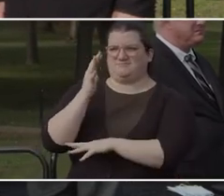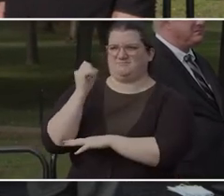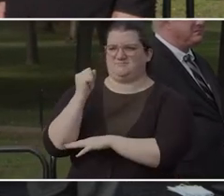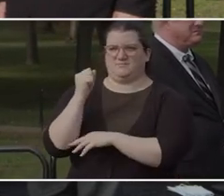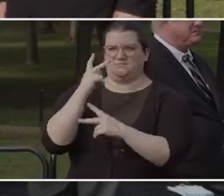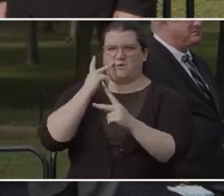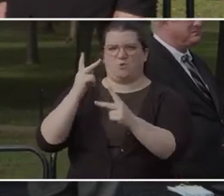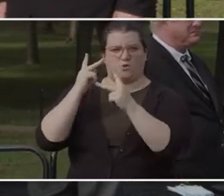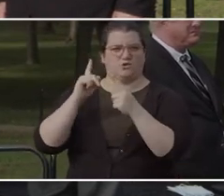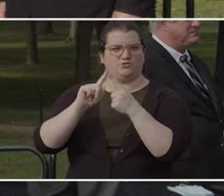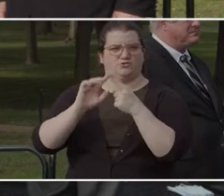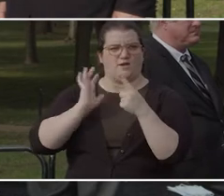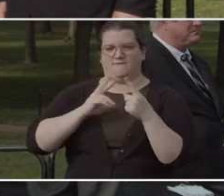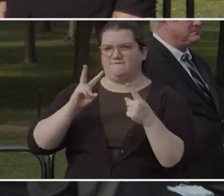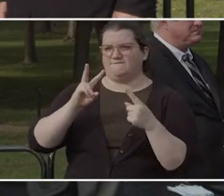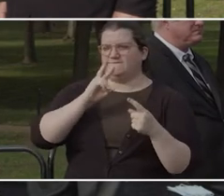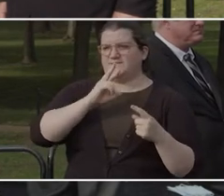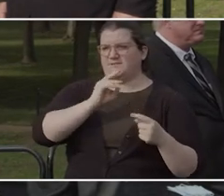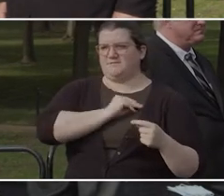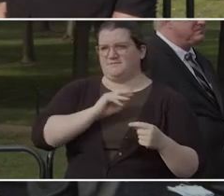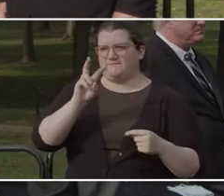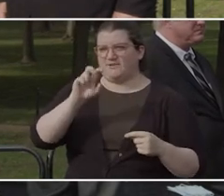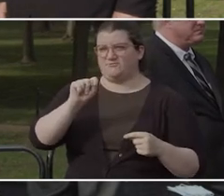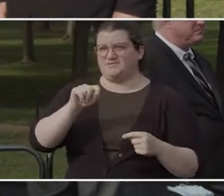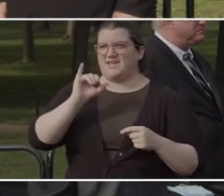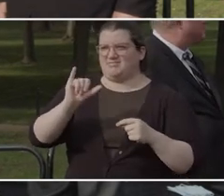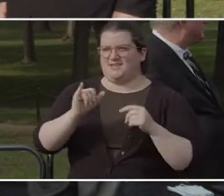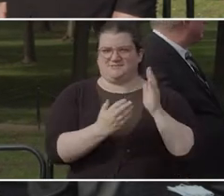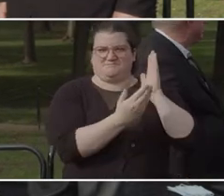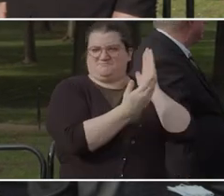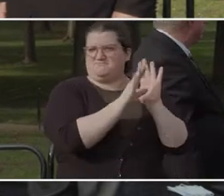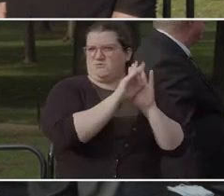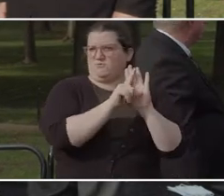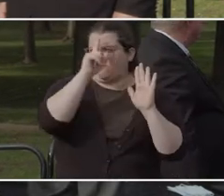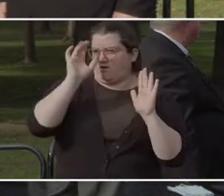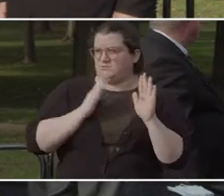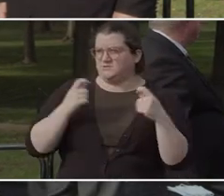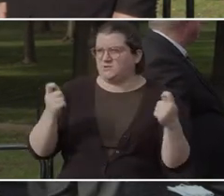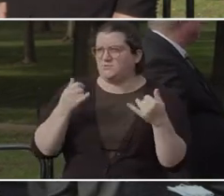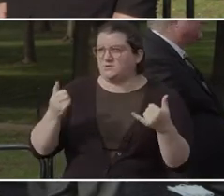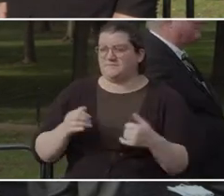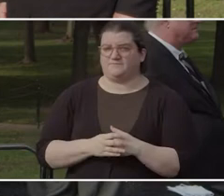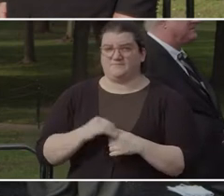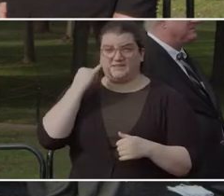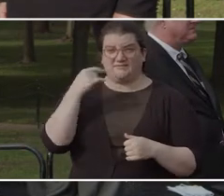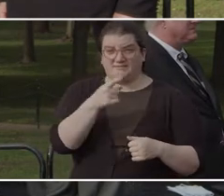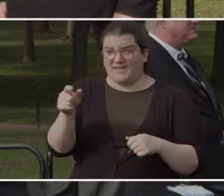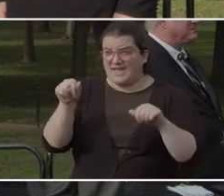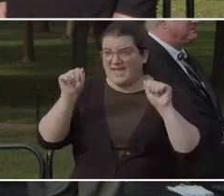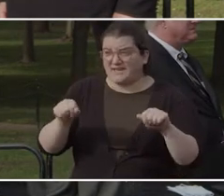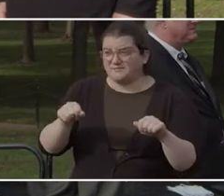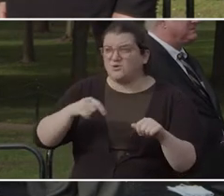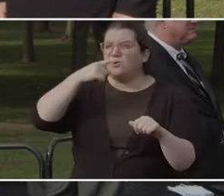Vietnam veterans. That is the backdrop for our ceremony today. For those who are able, I would kindly